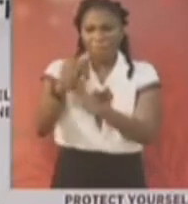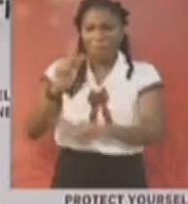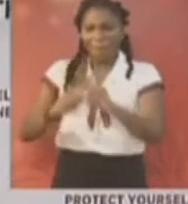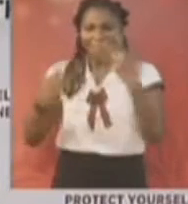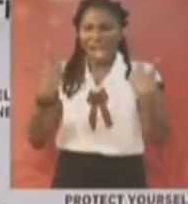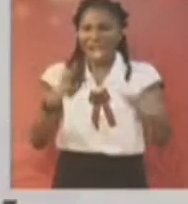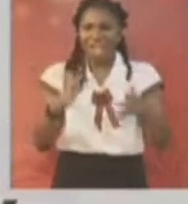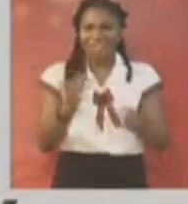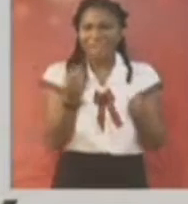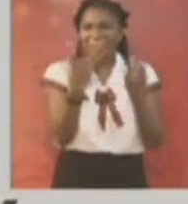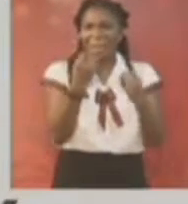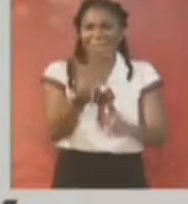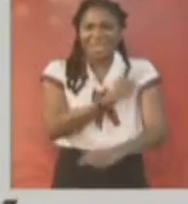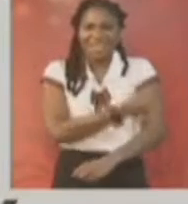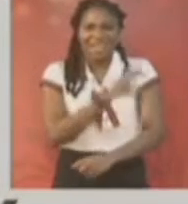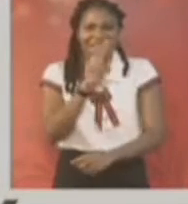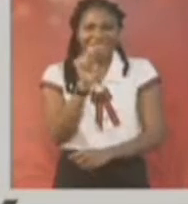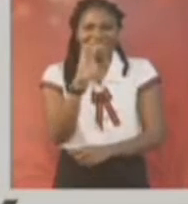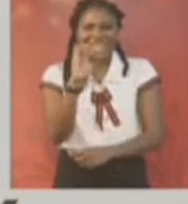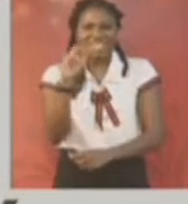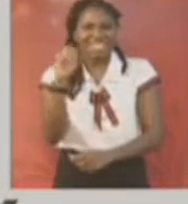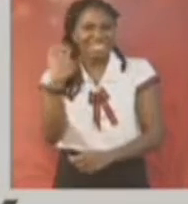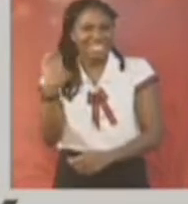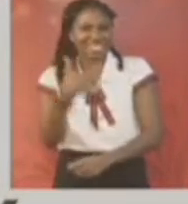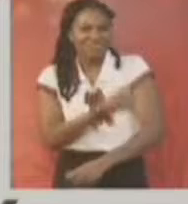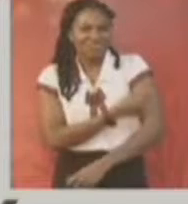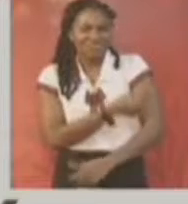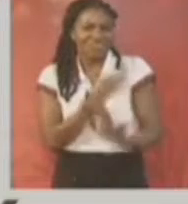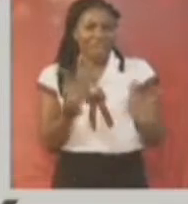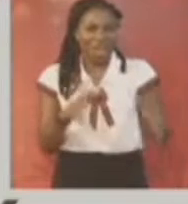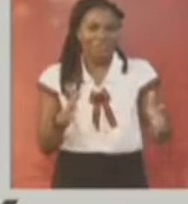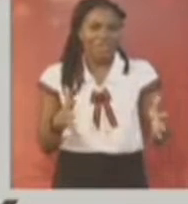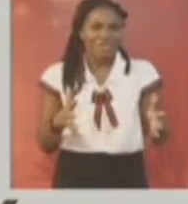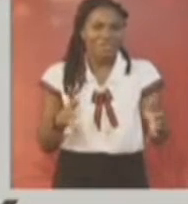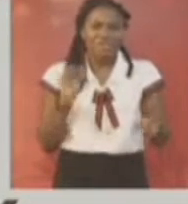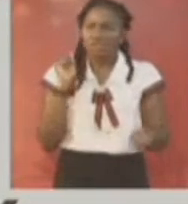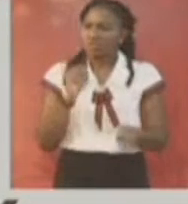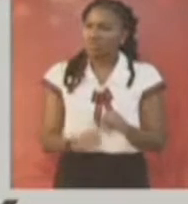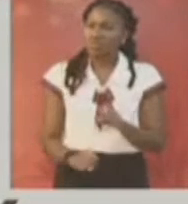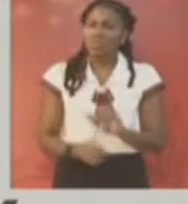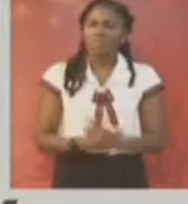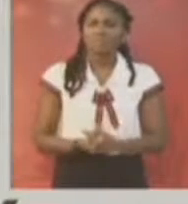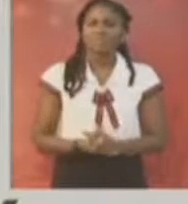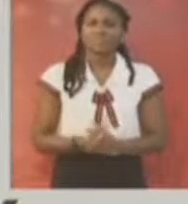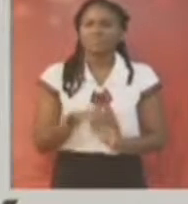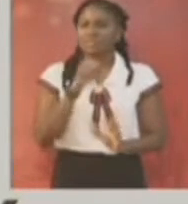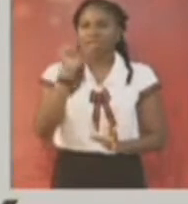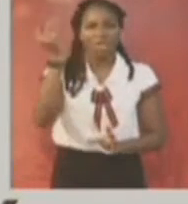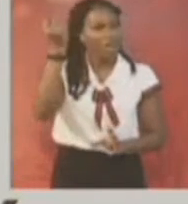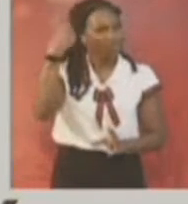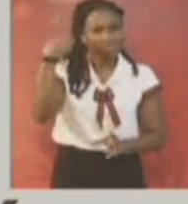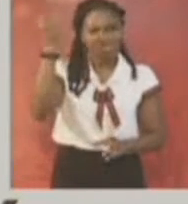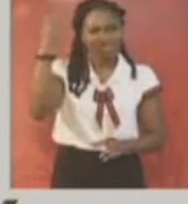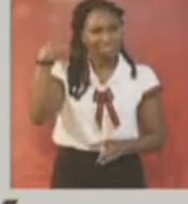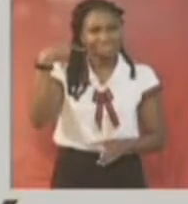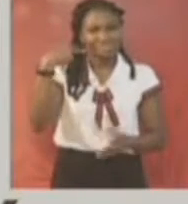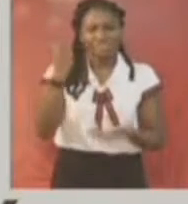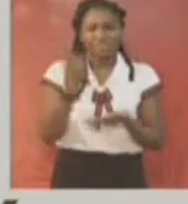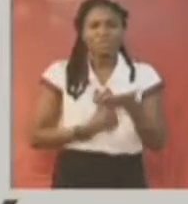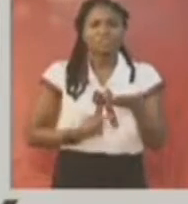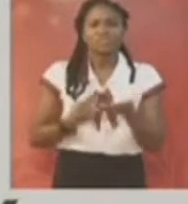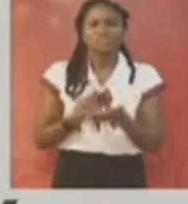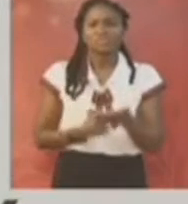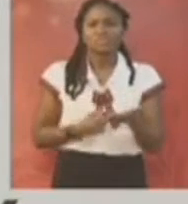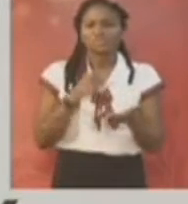Our vaccination schedule involves multiple vaccinations. So I'm not entirely clear